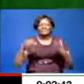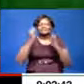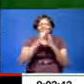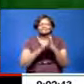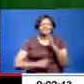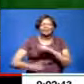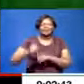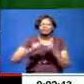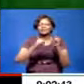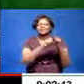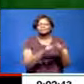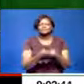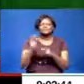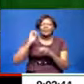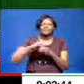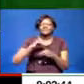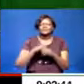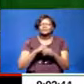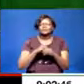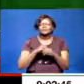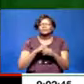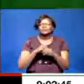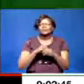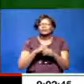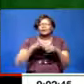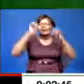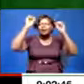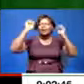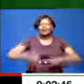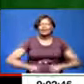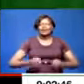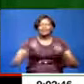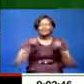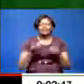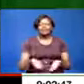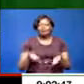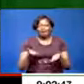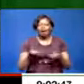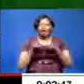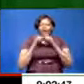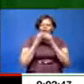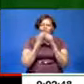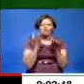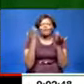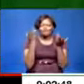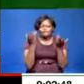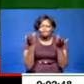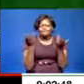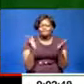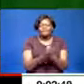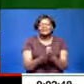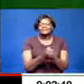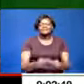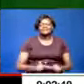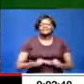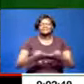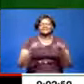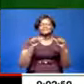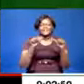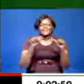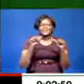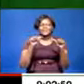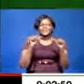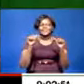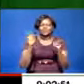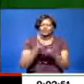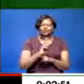well as investment, can now guide informed and sustainable exploitation